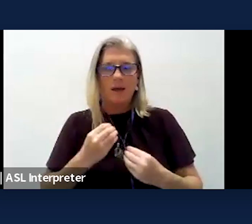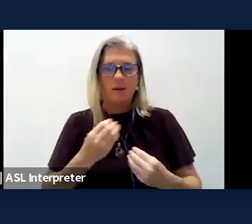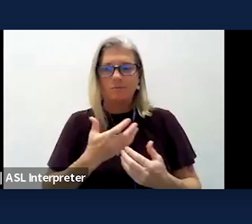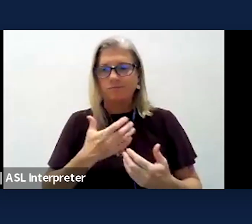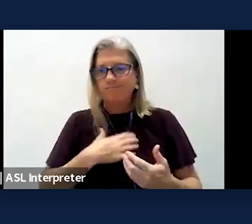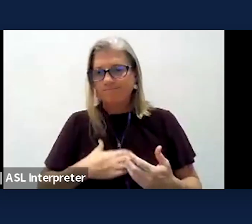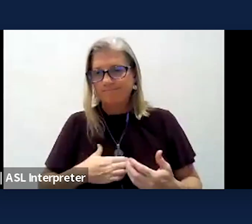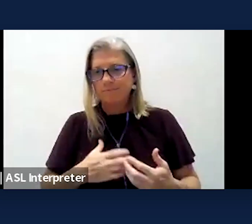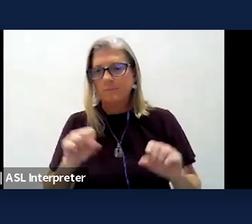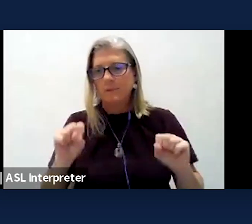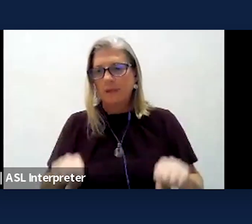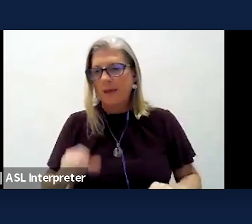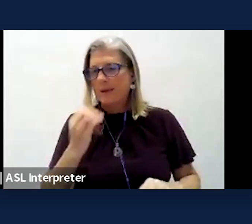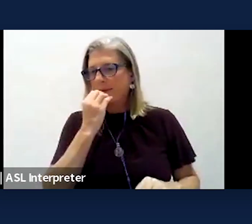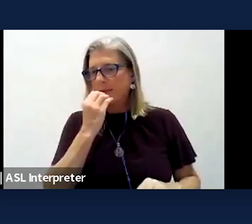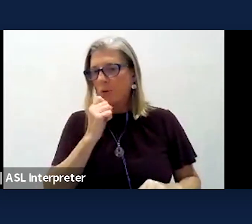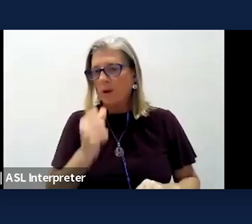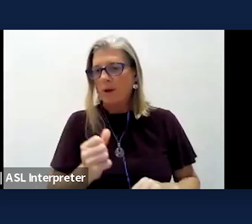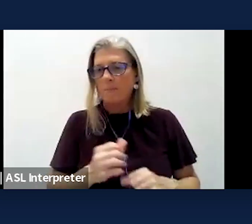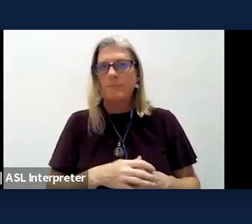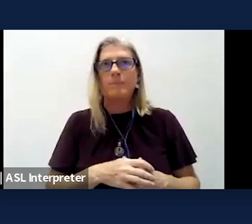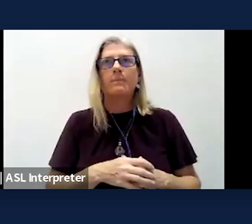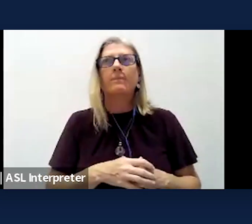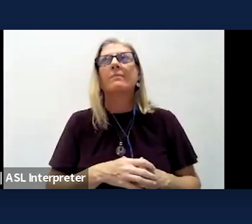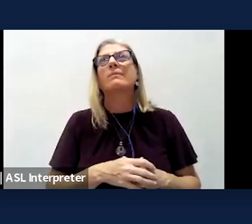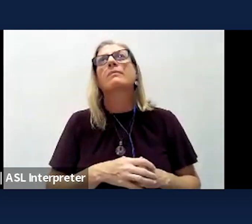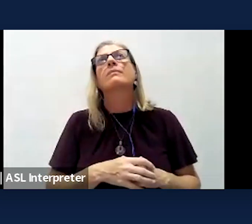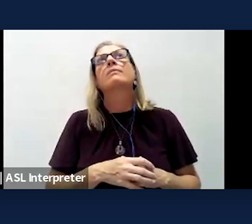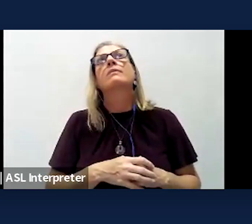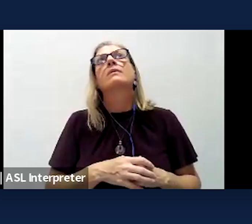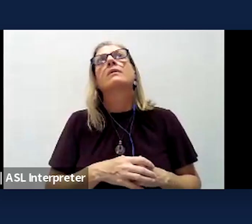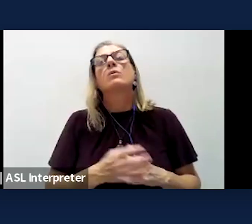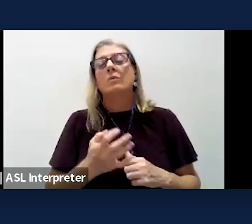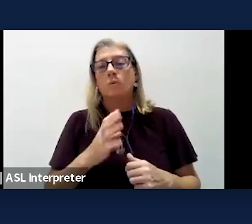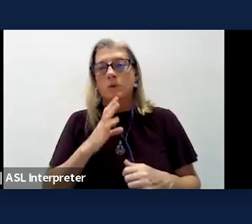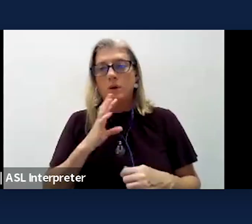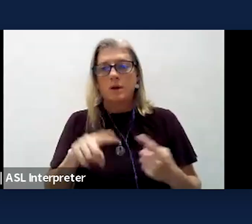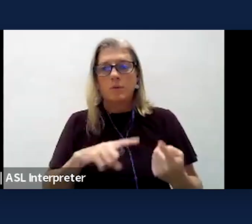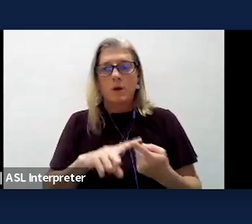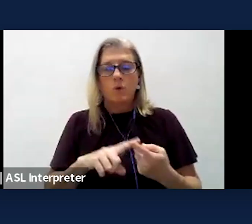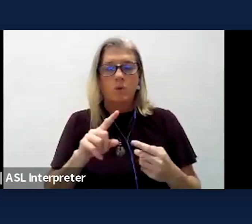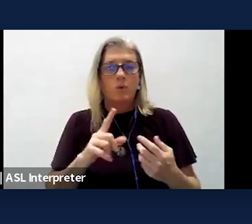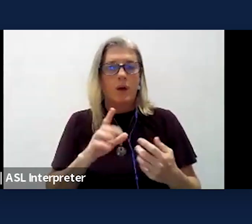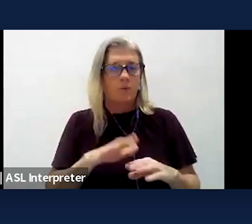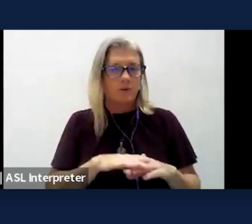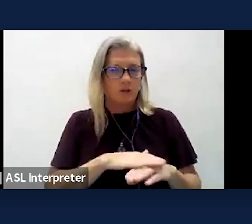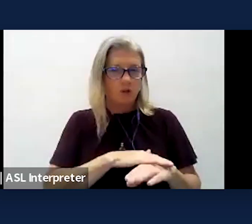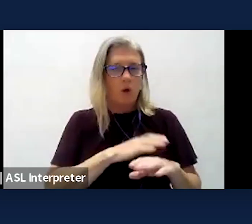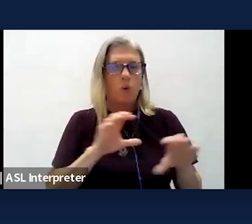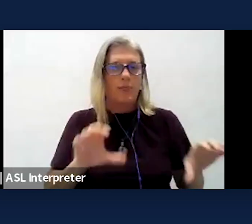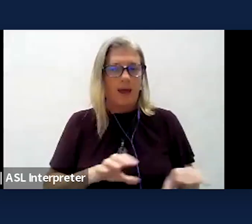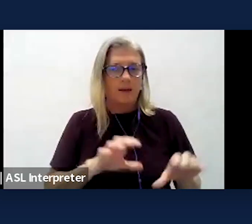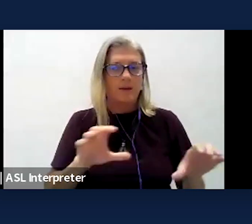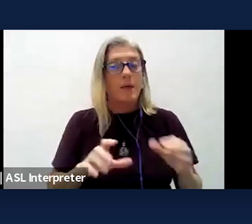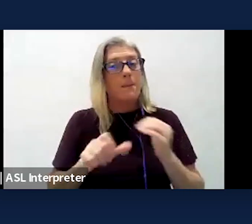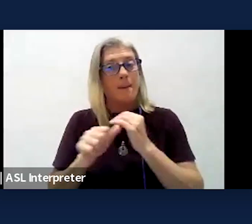So, what I want to talk about is as I slow down with my activity, and of course my bowels slow